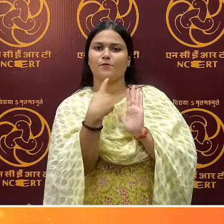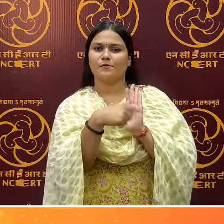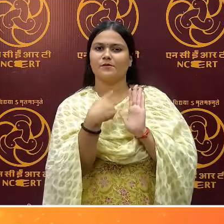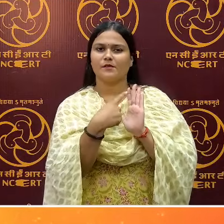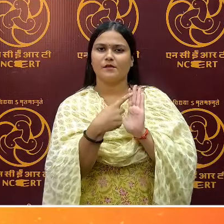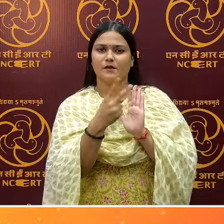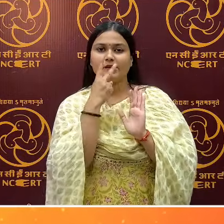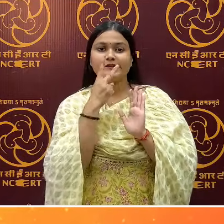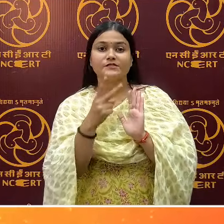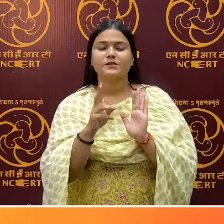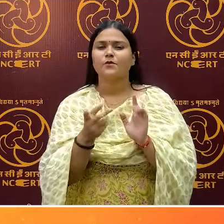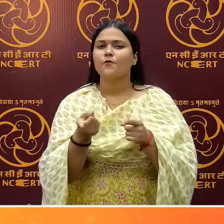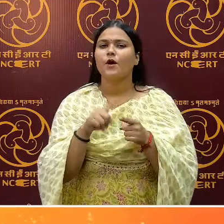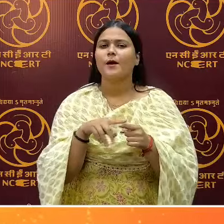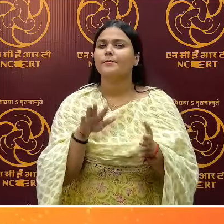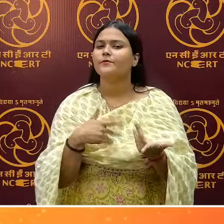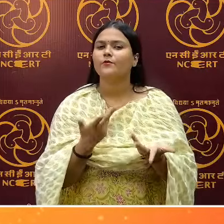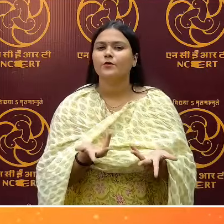Just see what is happening.